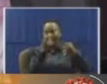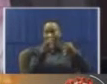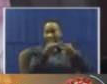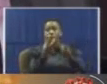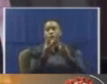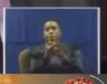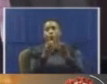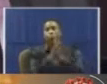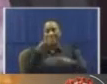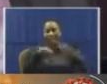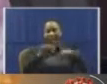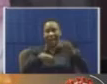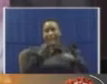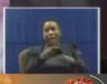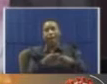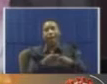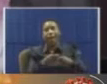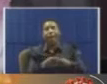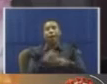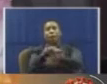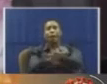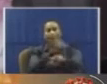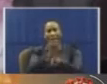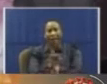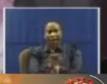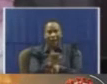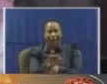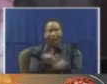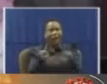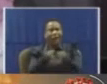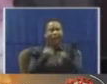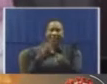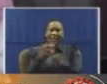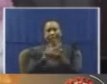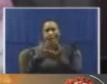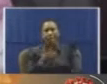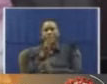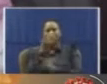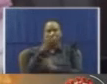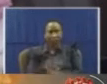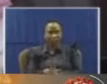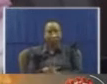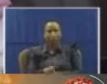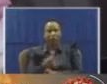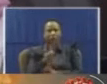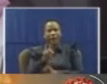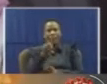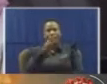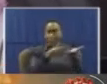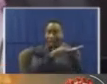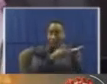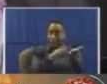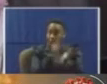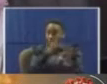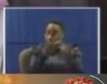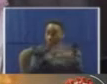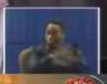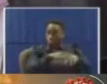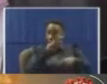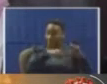sales of animals of the farm, as some have alleged, has tax been paid on those sales? And